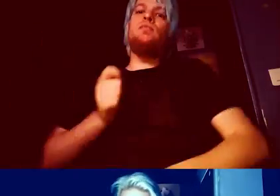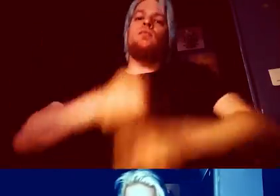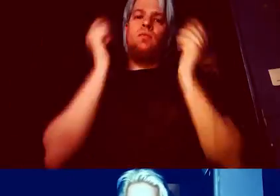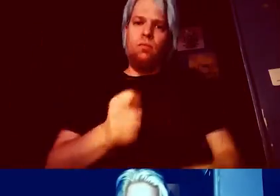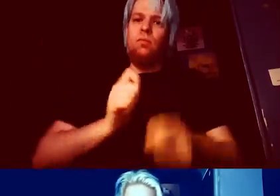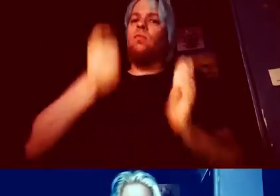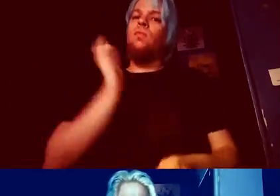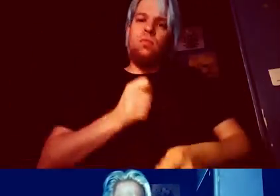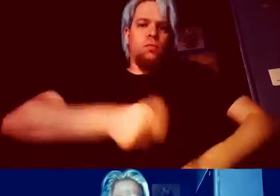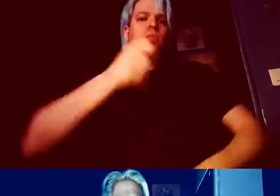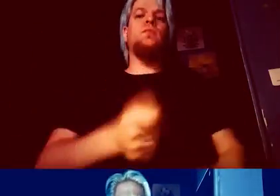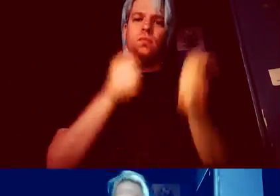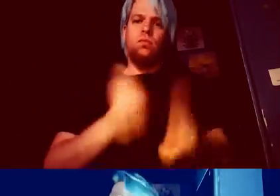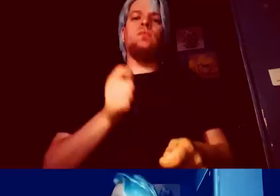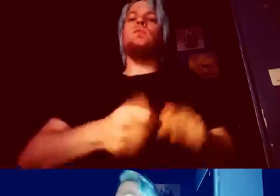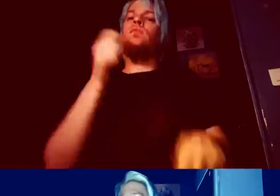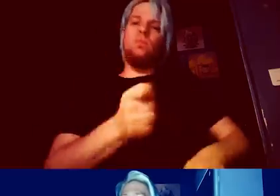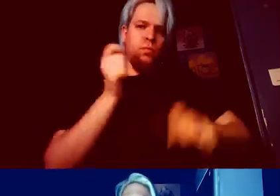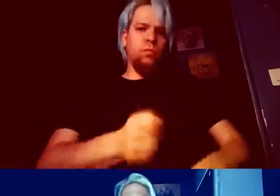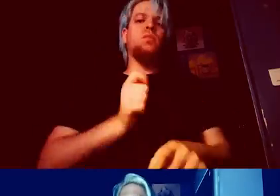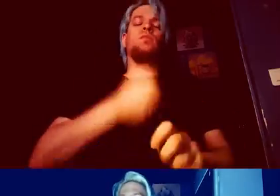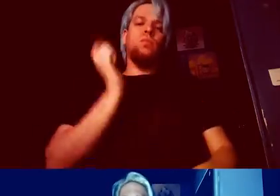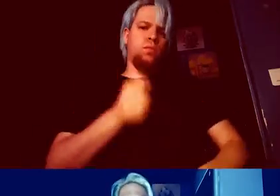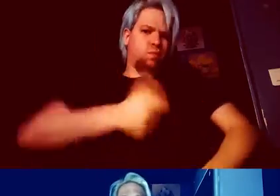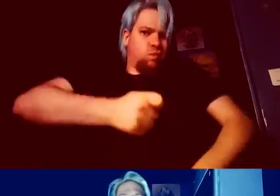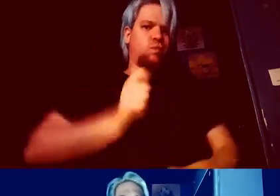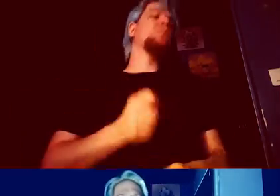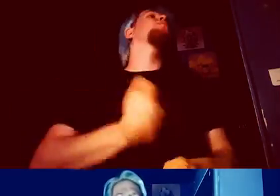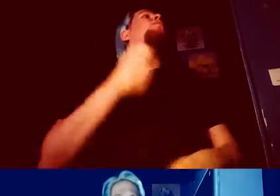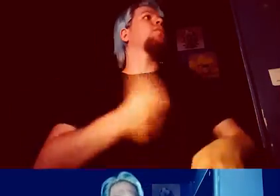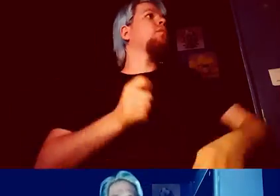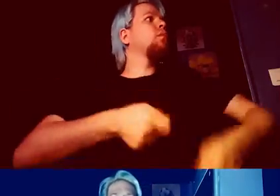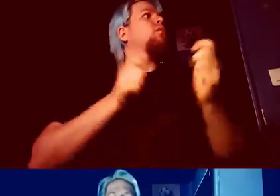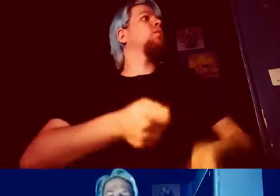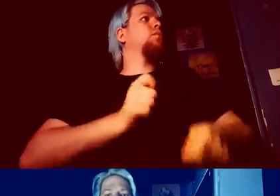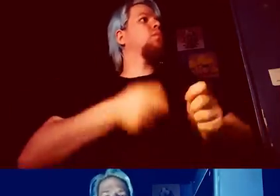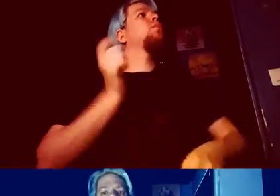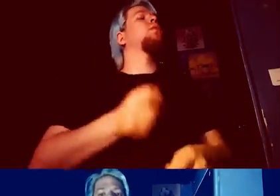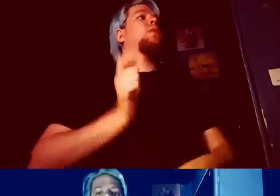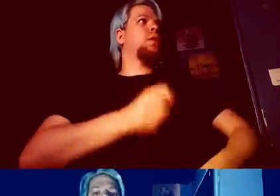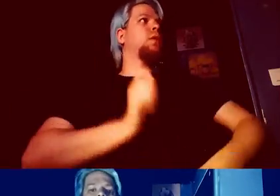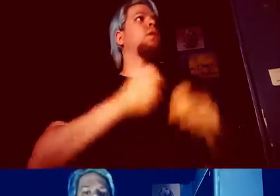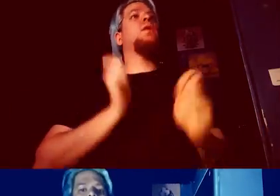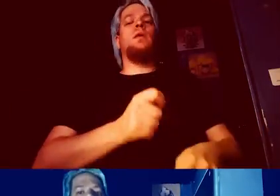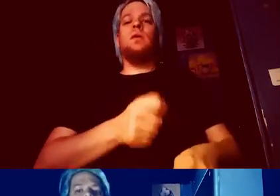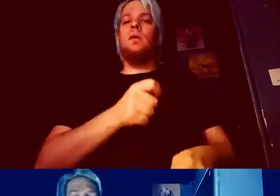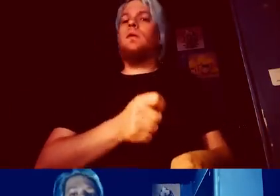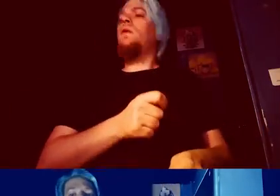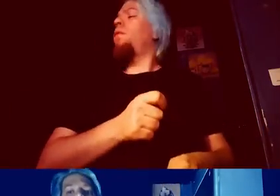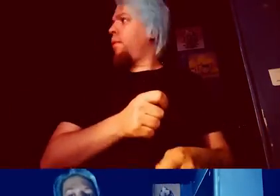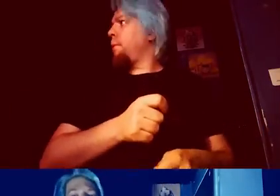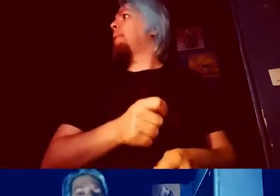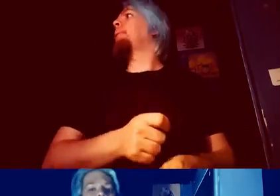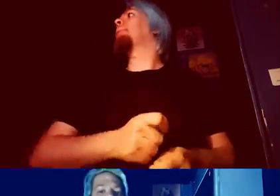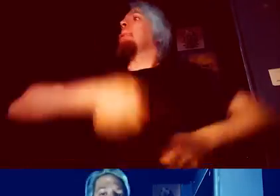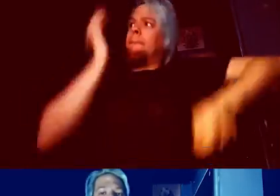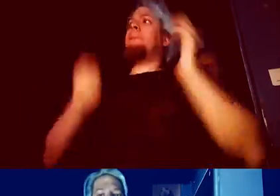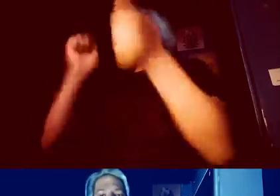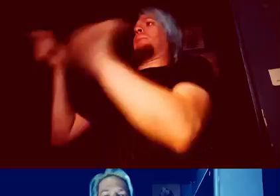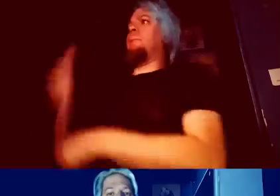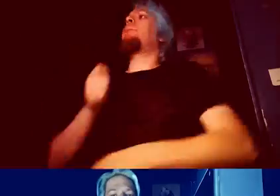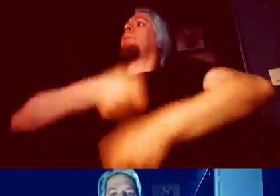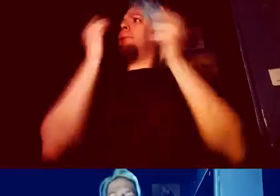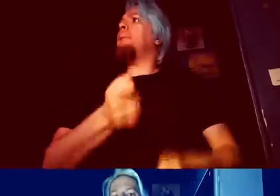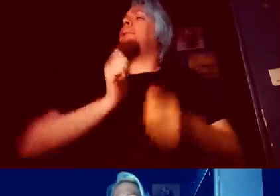Let me tell you now about Bananacore A new genre, pioneer and now you can't ignore